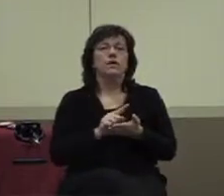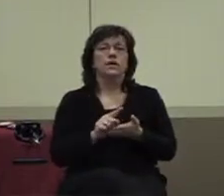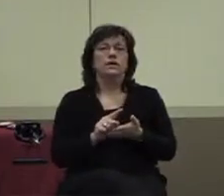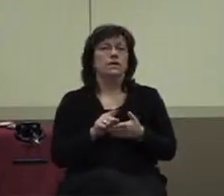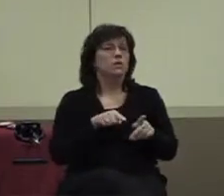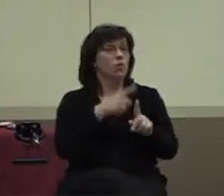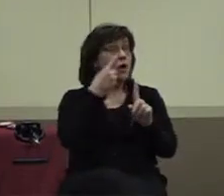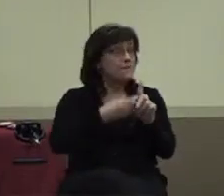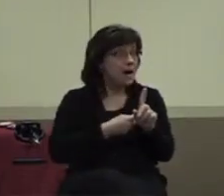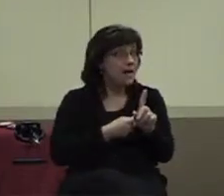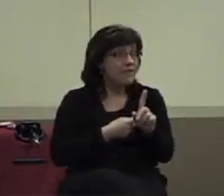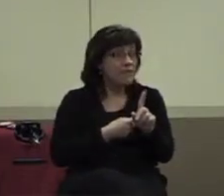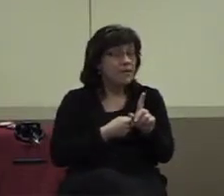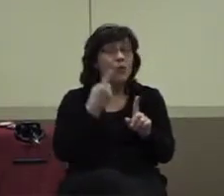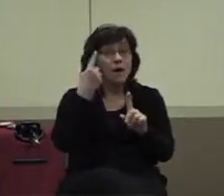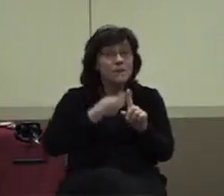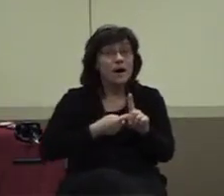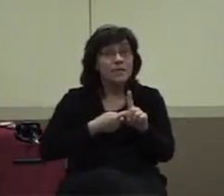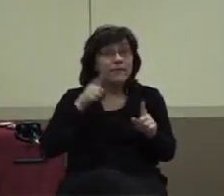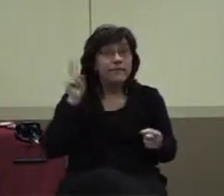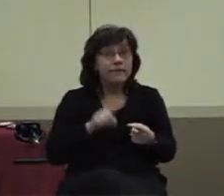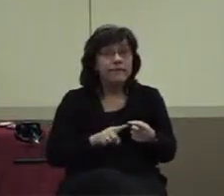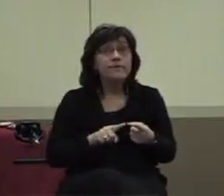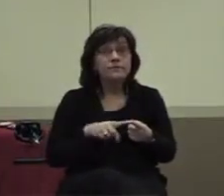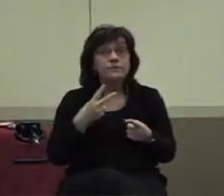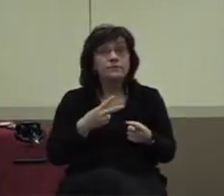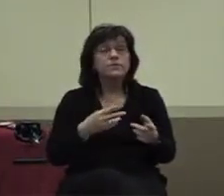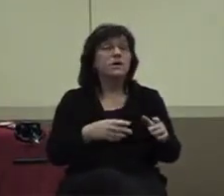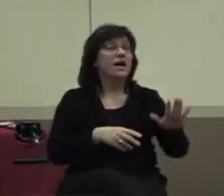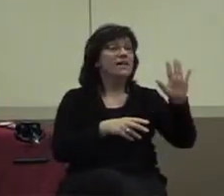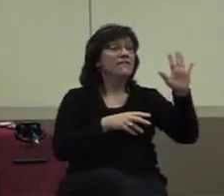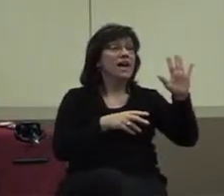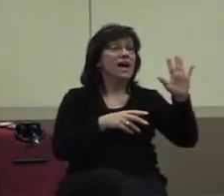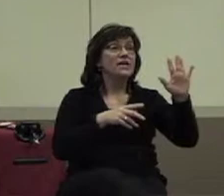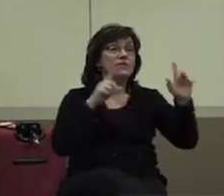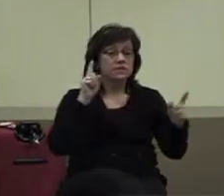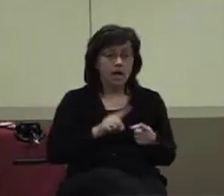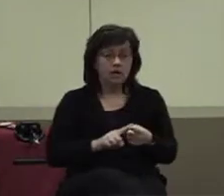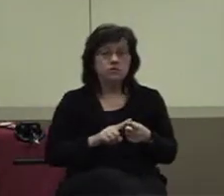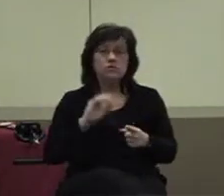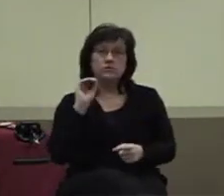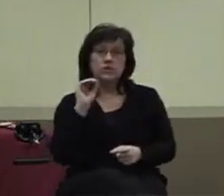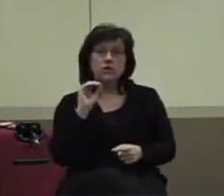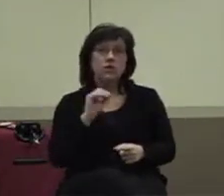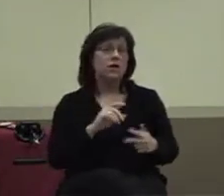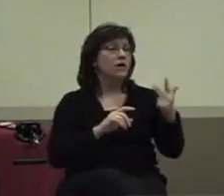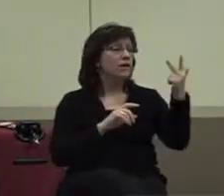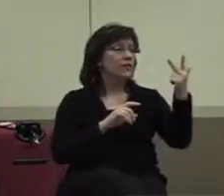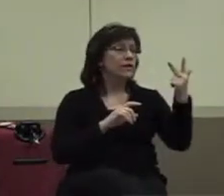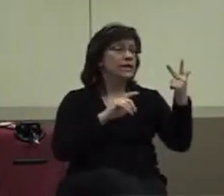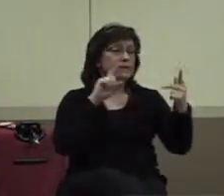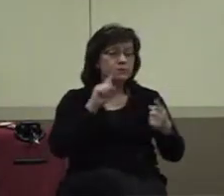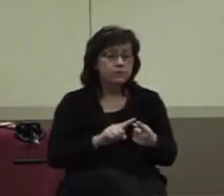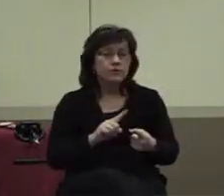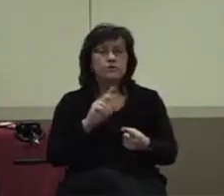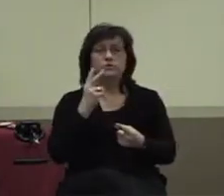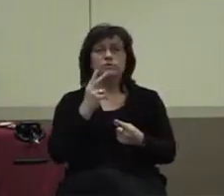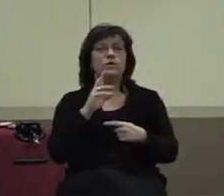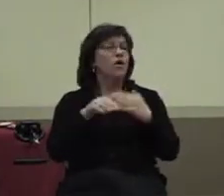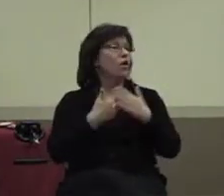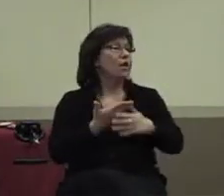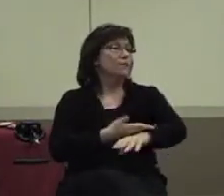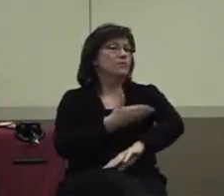intervention. Here is 5 to 0, 3 to 2, all improvement. Same